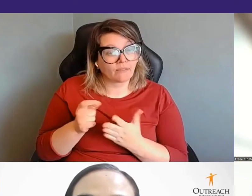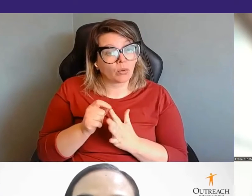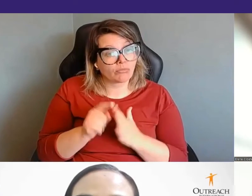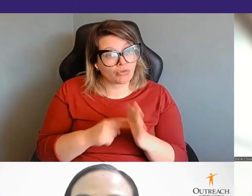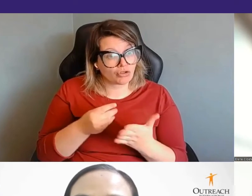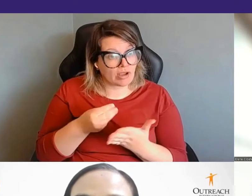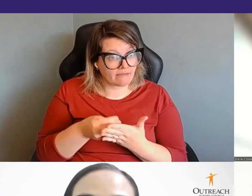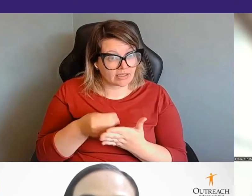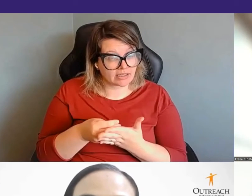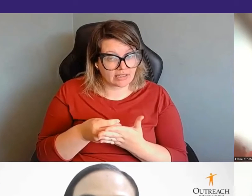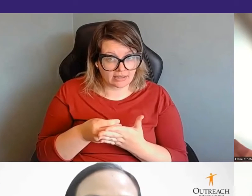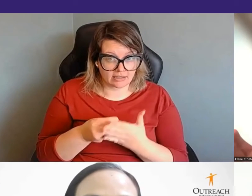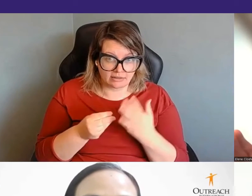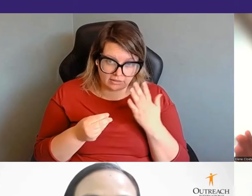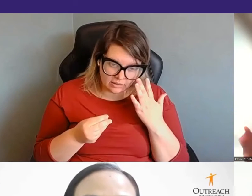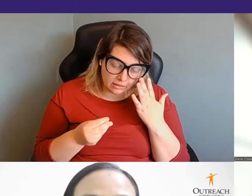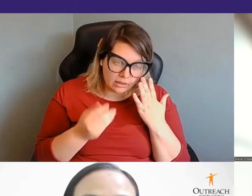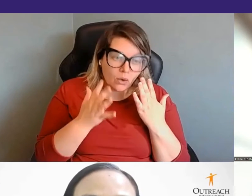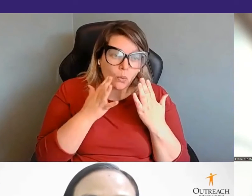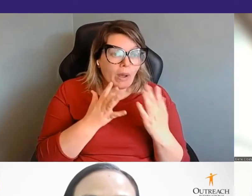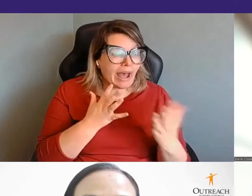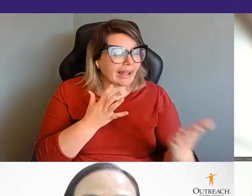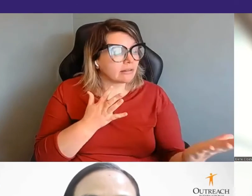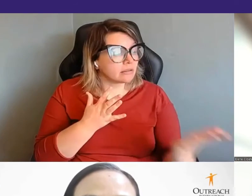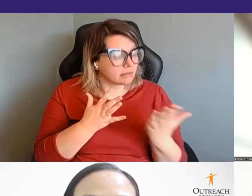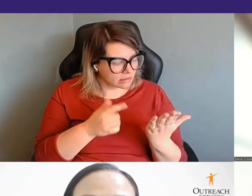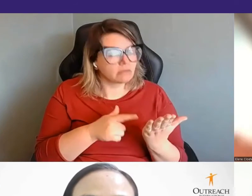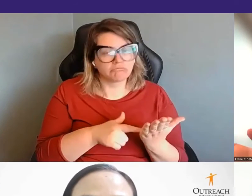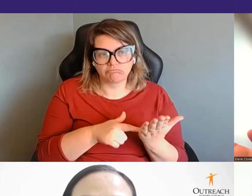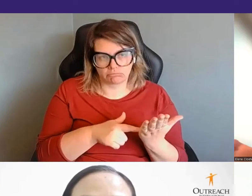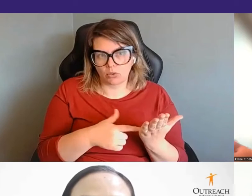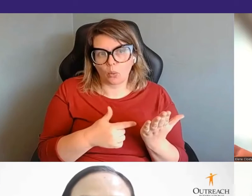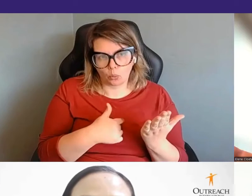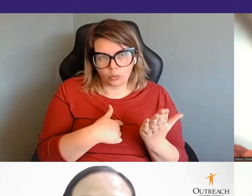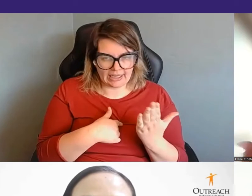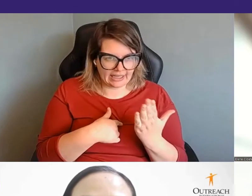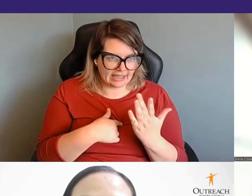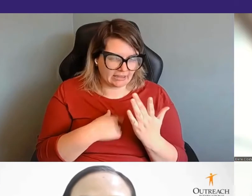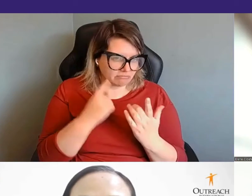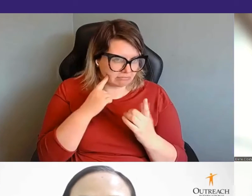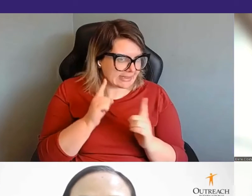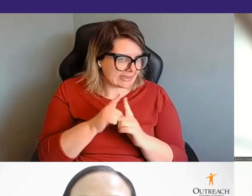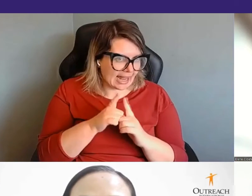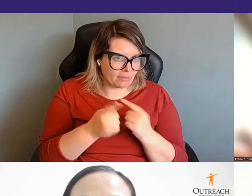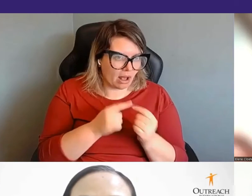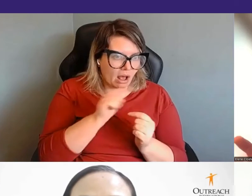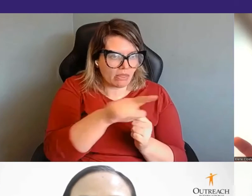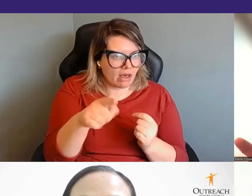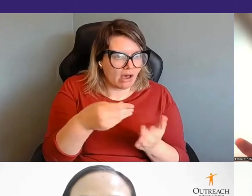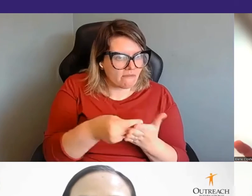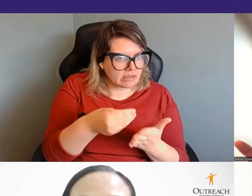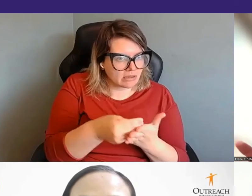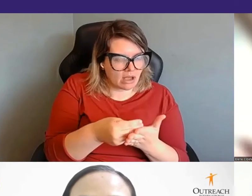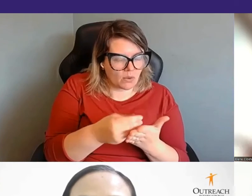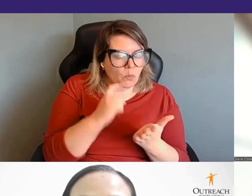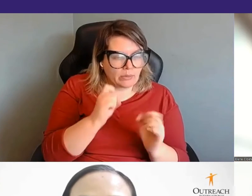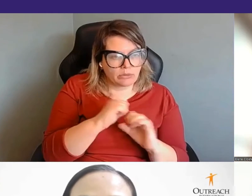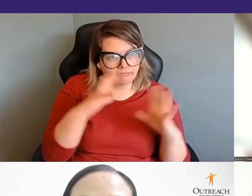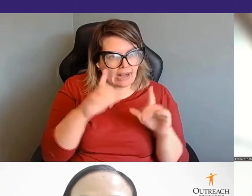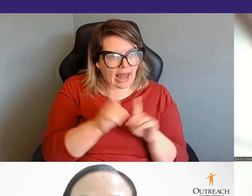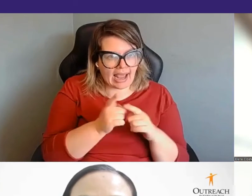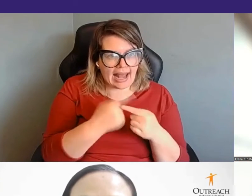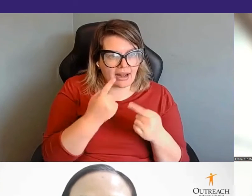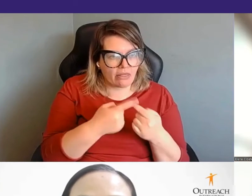And so when they do come our way, we treat them as any other kind of funding and as any kind of proposal.